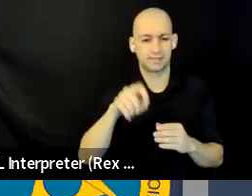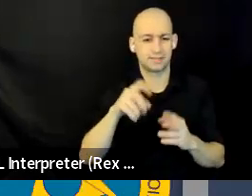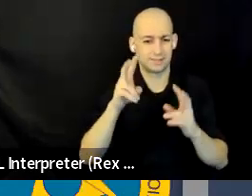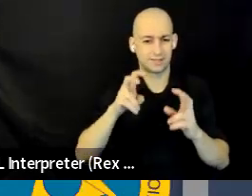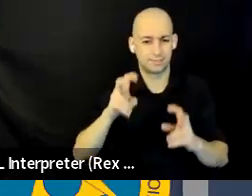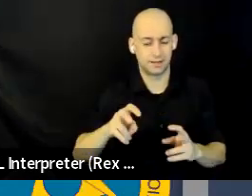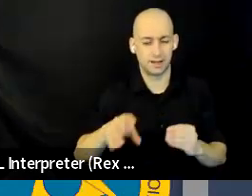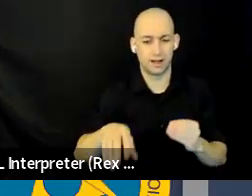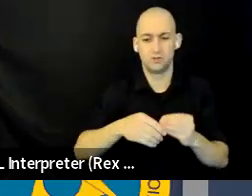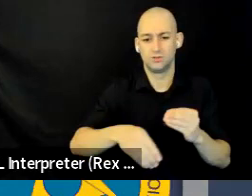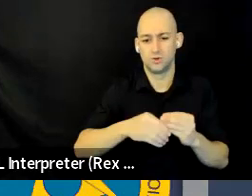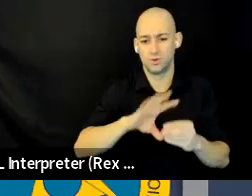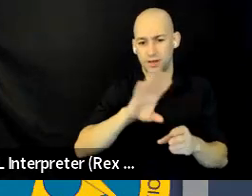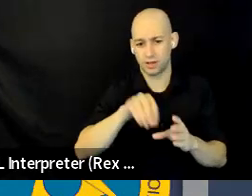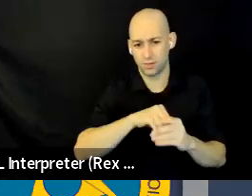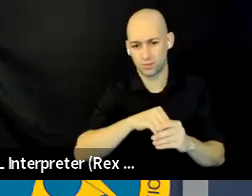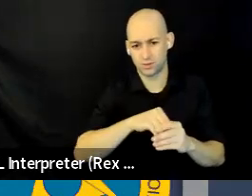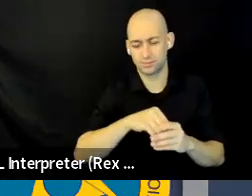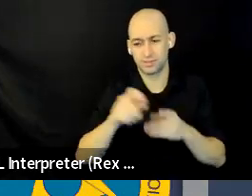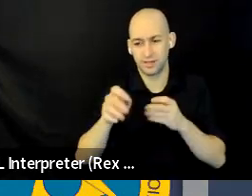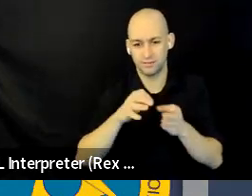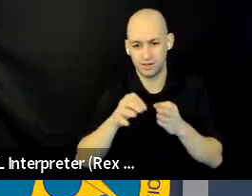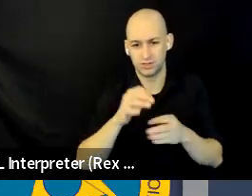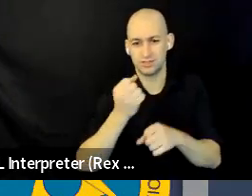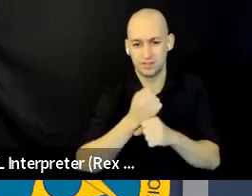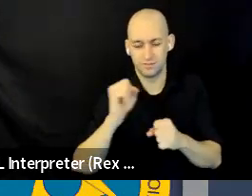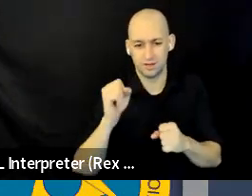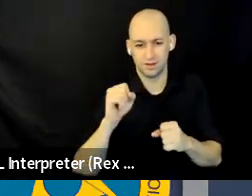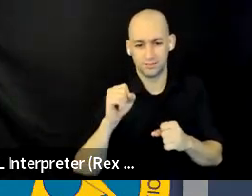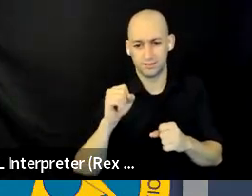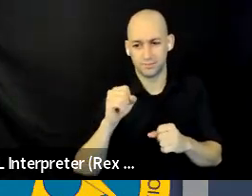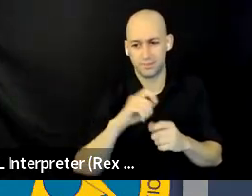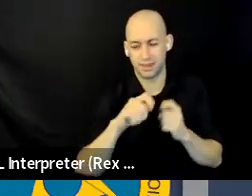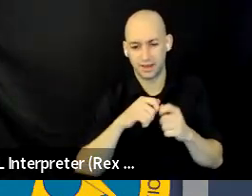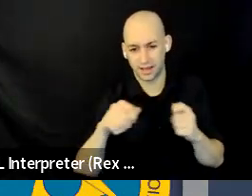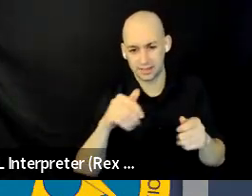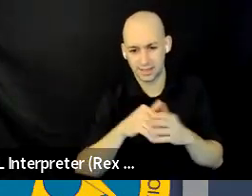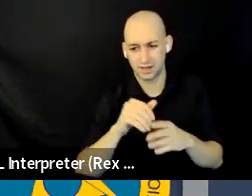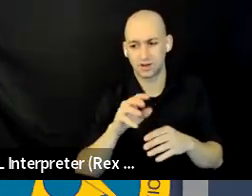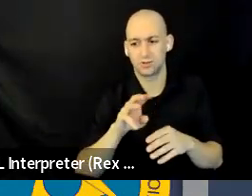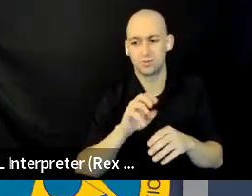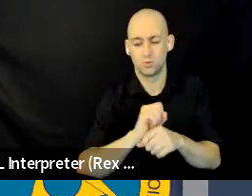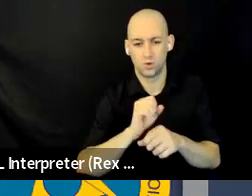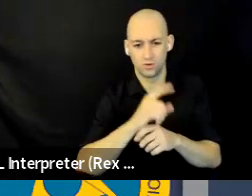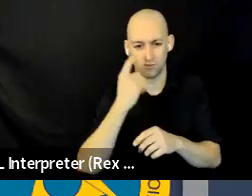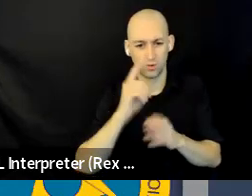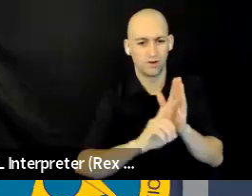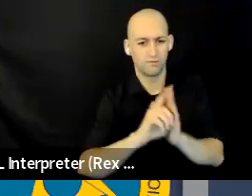while also including in the definition of safety something that ties in with the work toward developing high injury